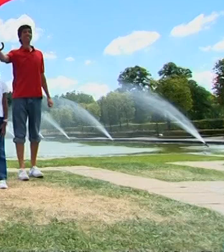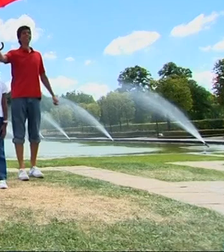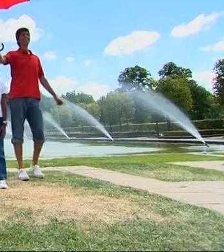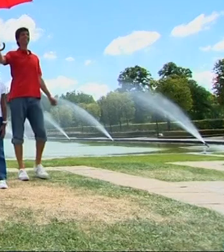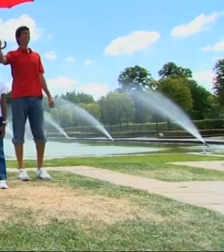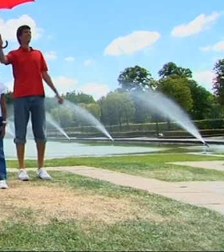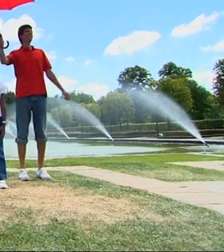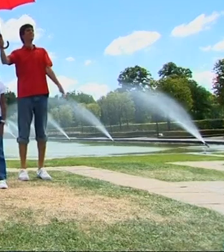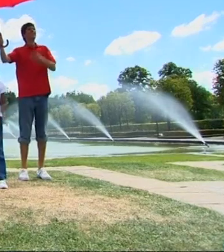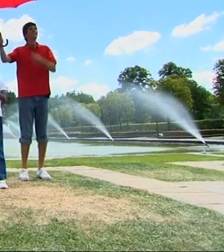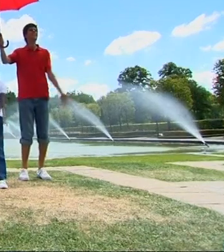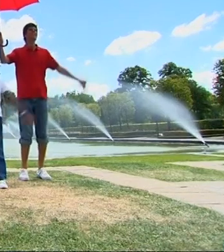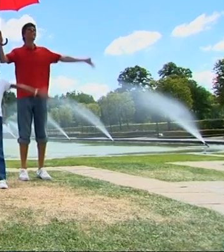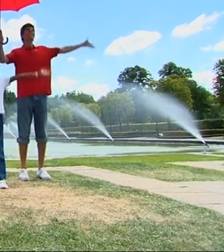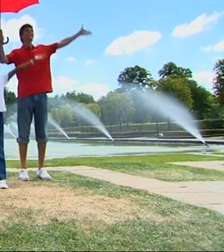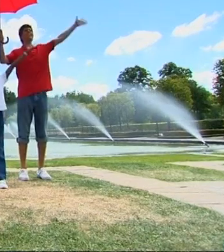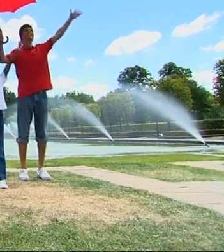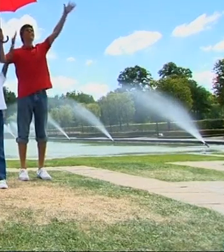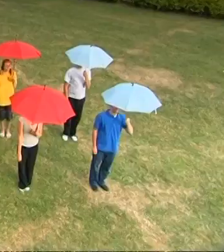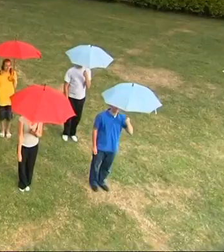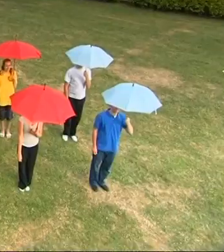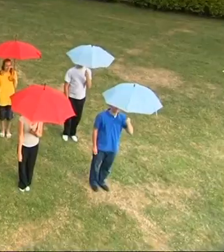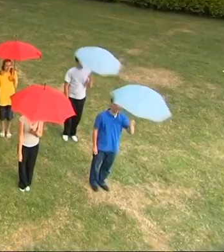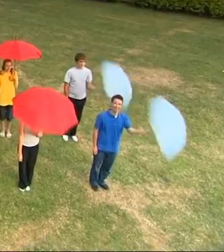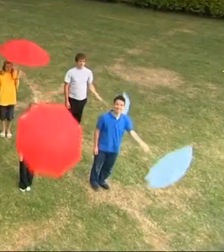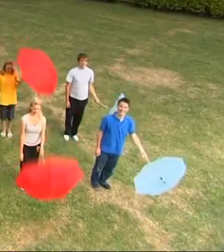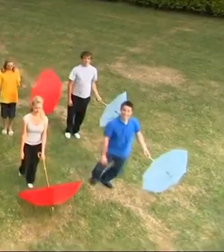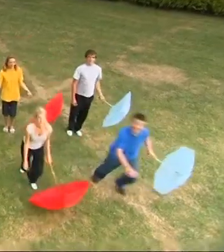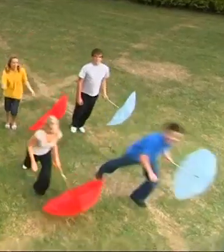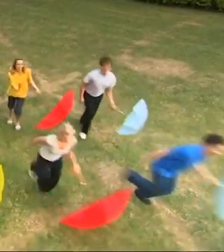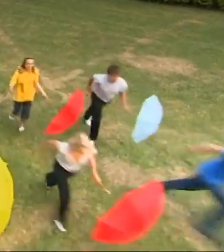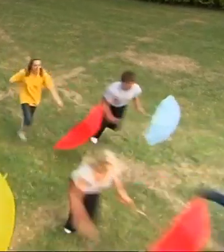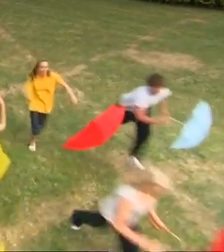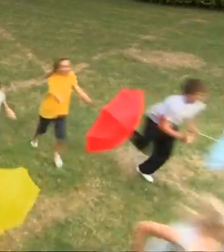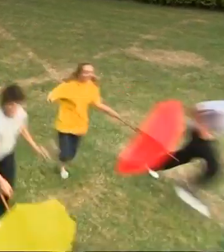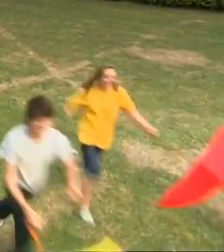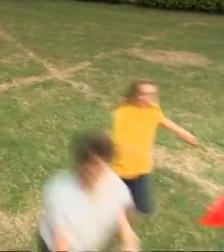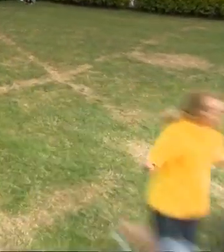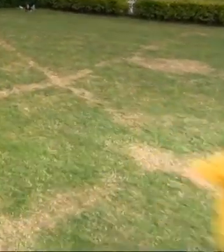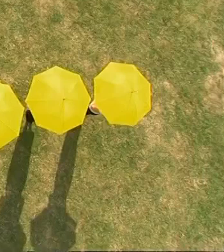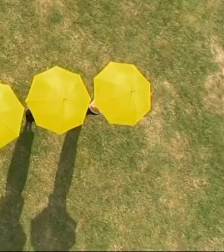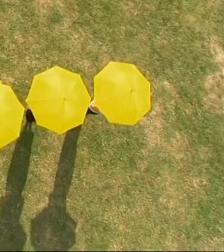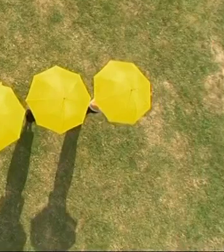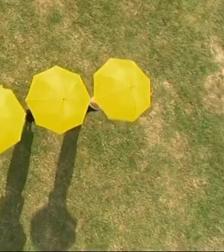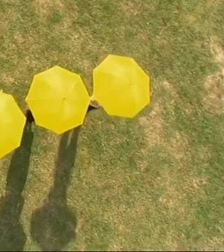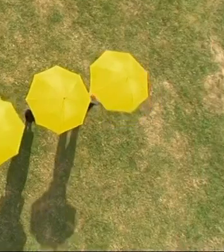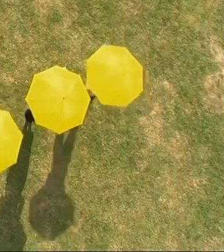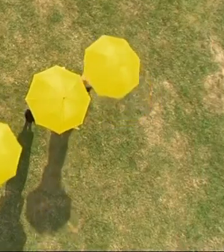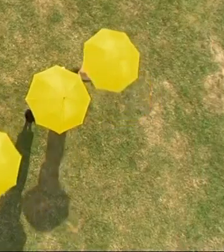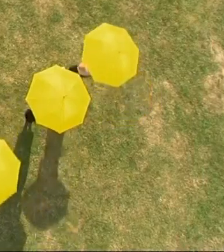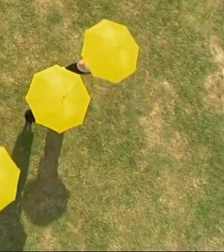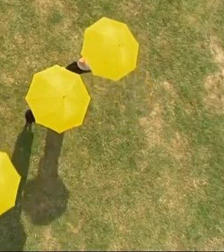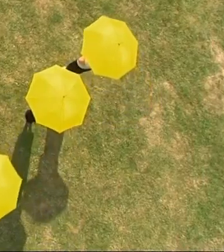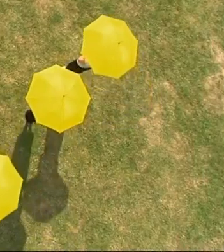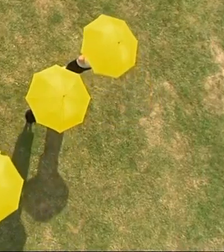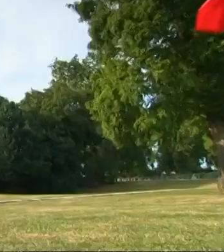Soft breezes in the air, Whisper into your ear. it's time to step outside and see that summer's here. The sun's warm